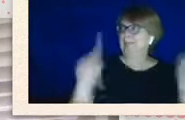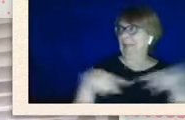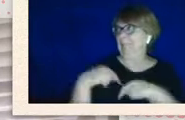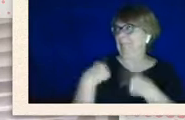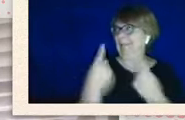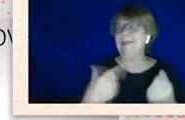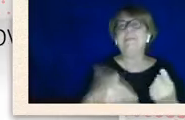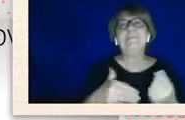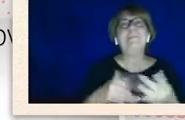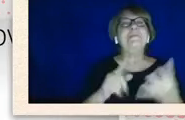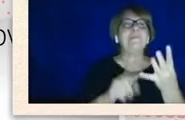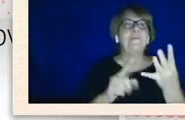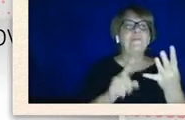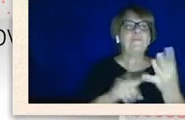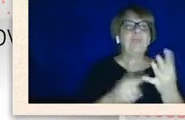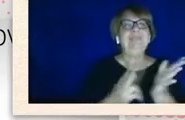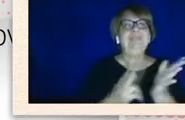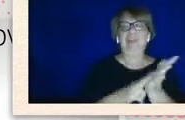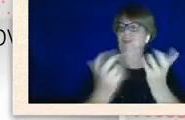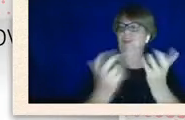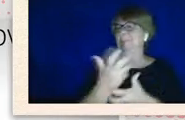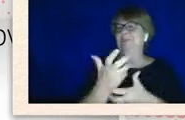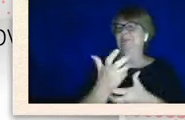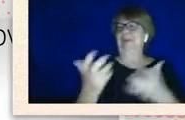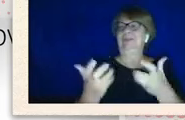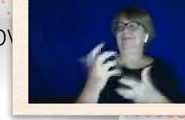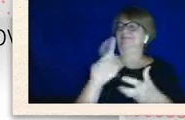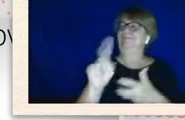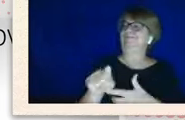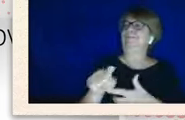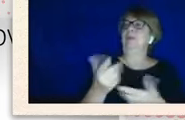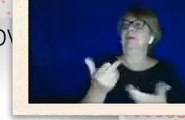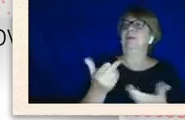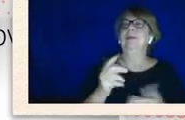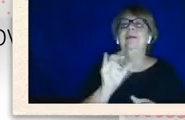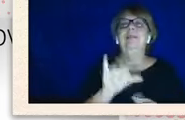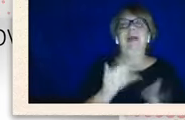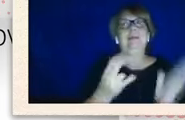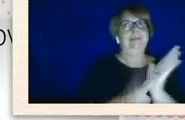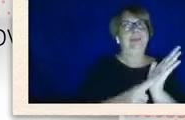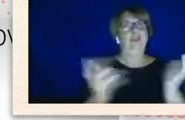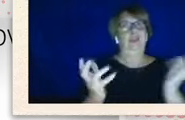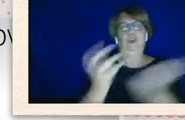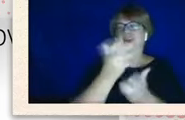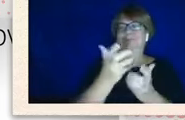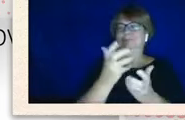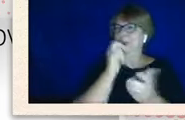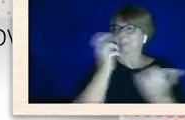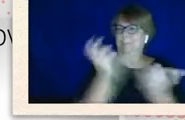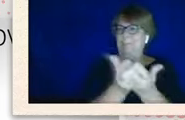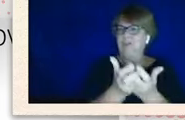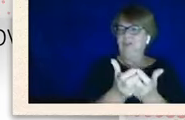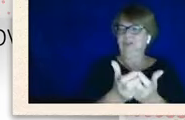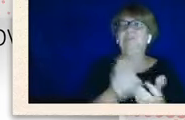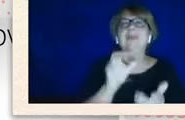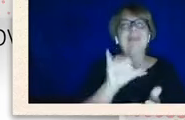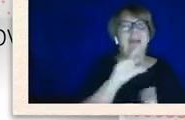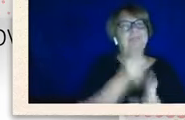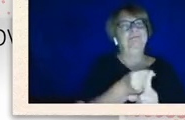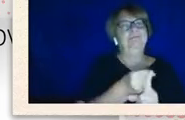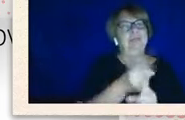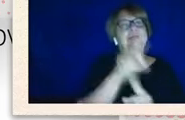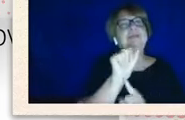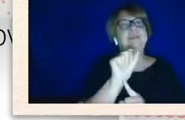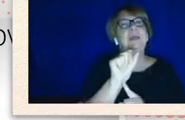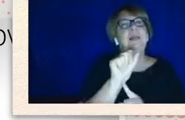signature mismatch ? So signature mismatch is also something that always impacts disability